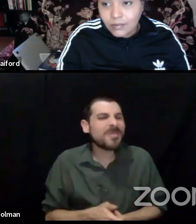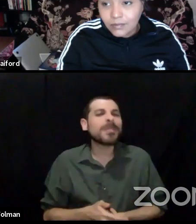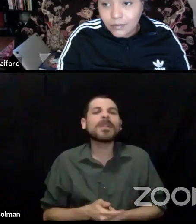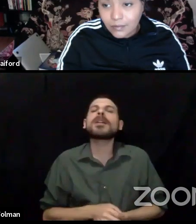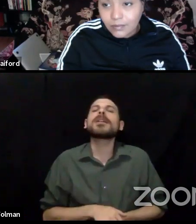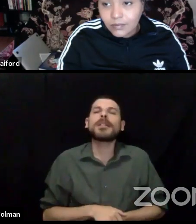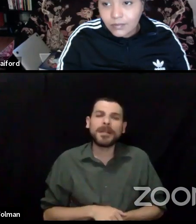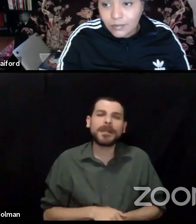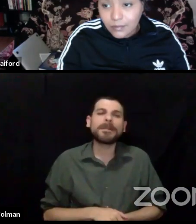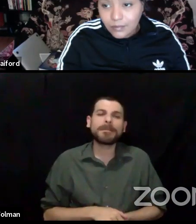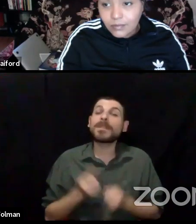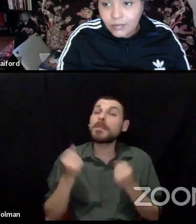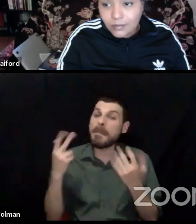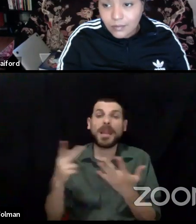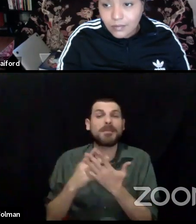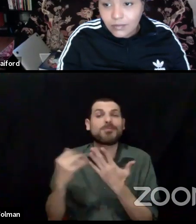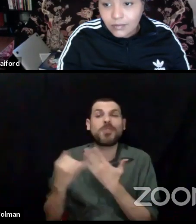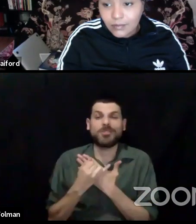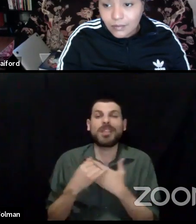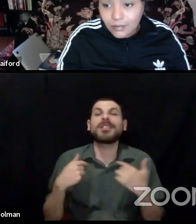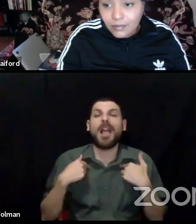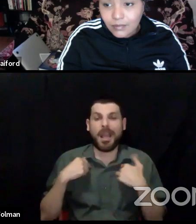bunch of projects I'm working on that,